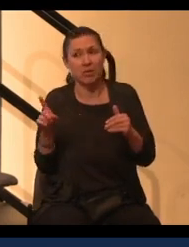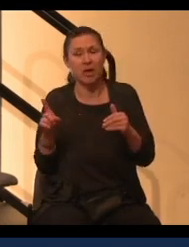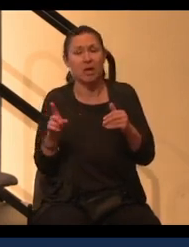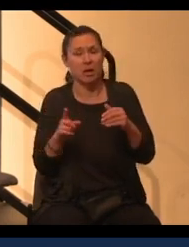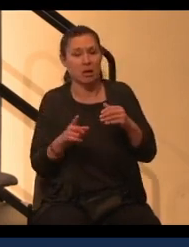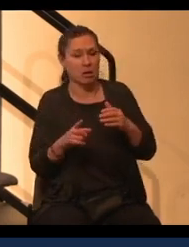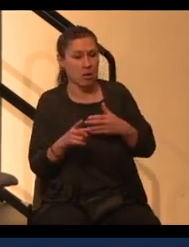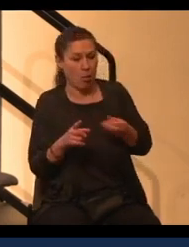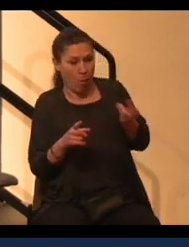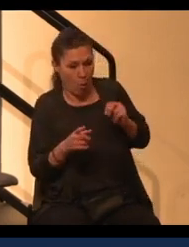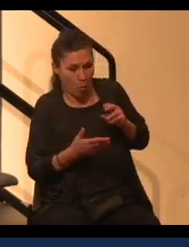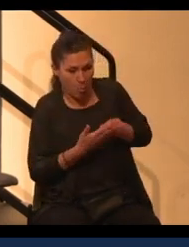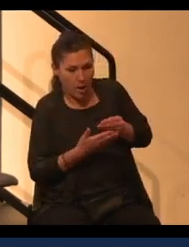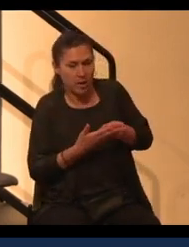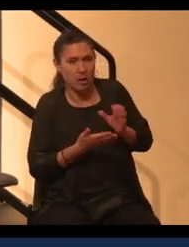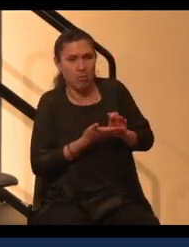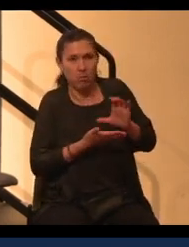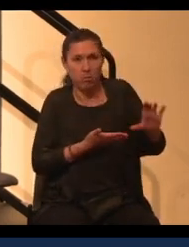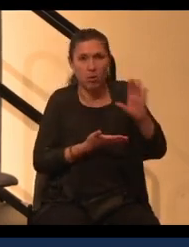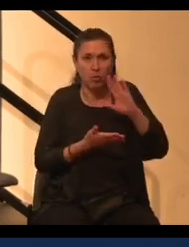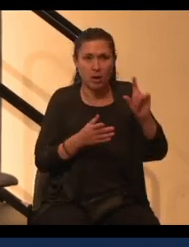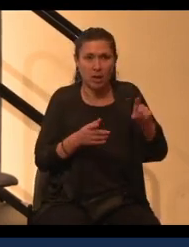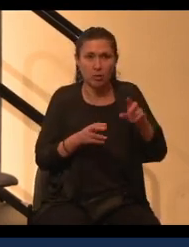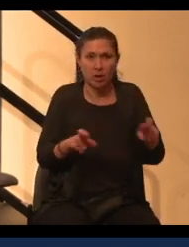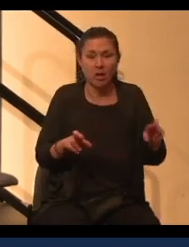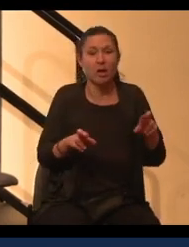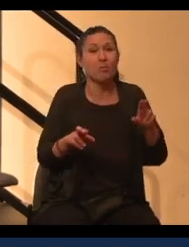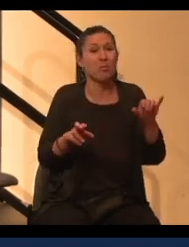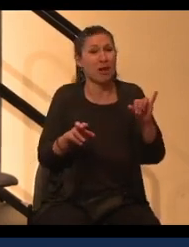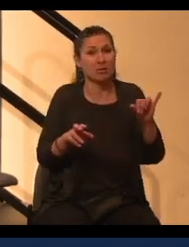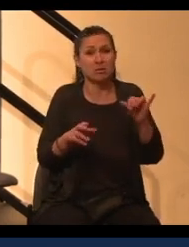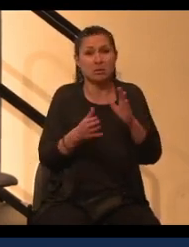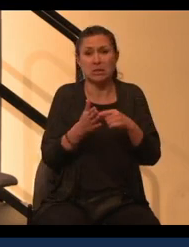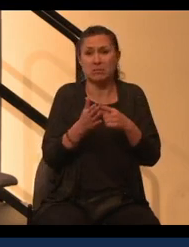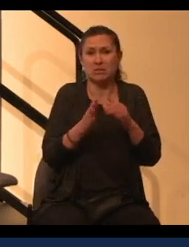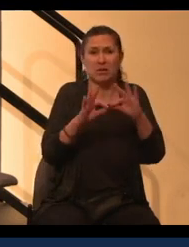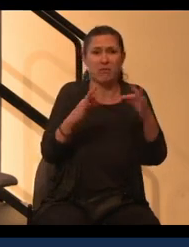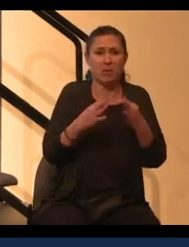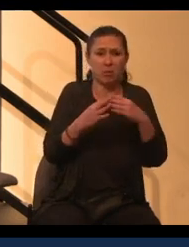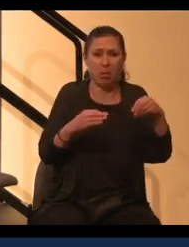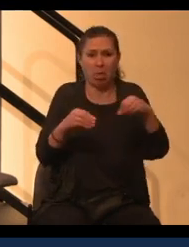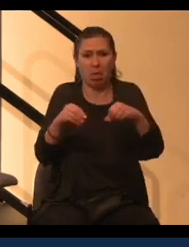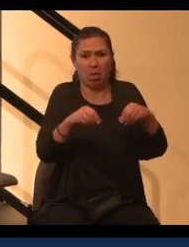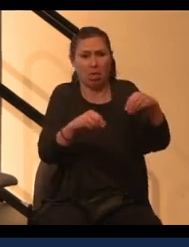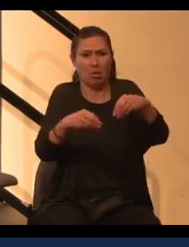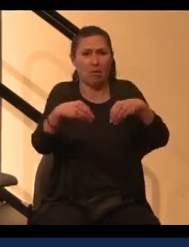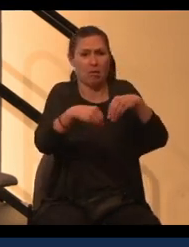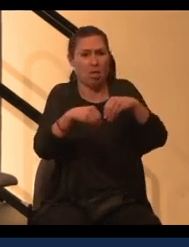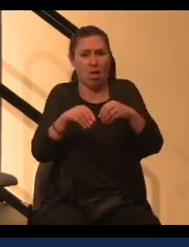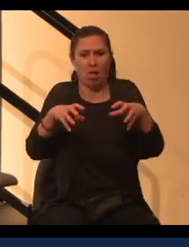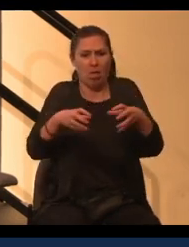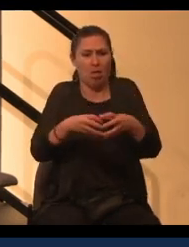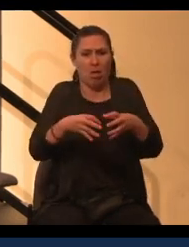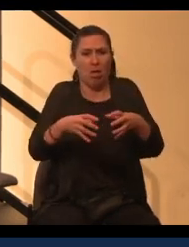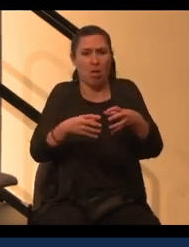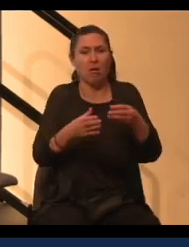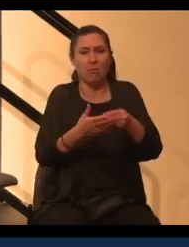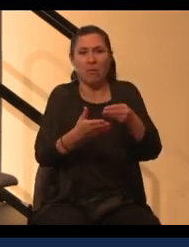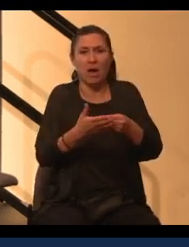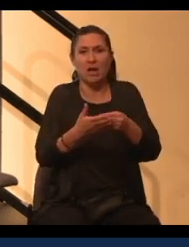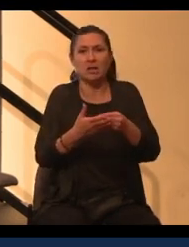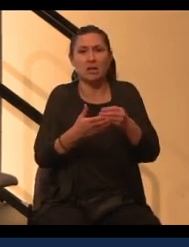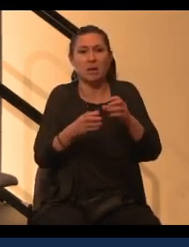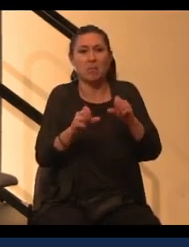funds, but there are students who have families that pool their money together in order to meet that minimum so that we can issue their